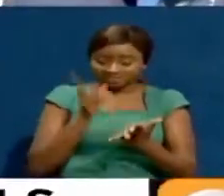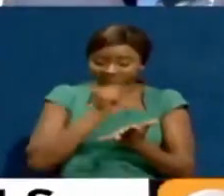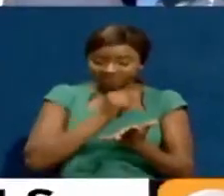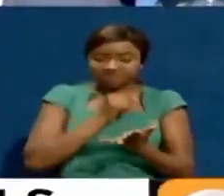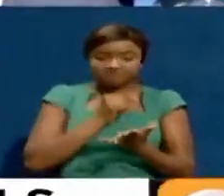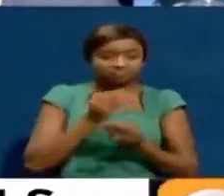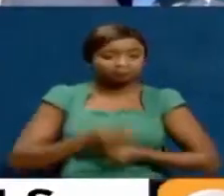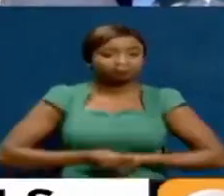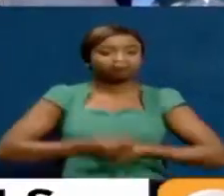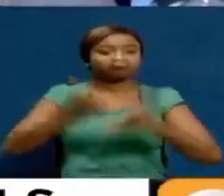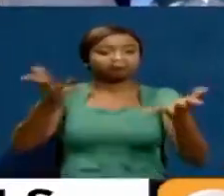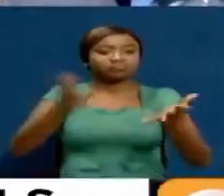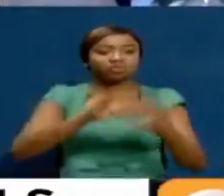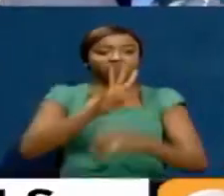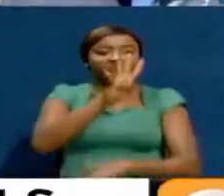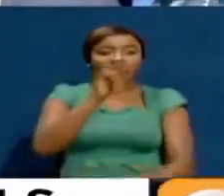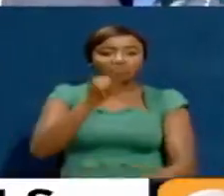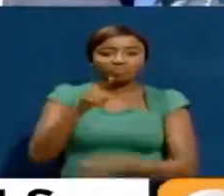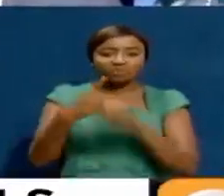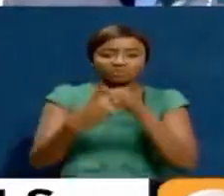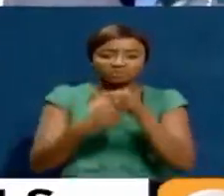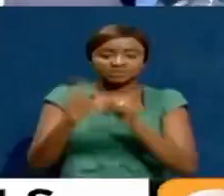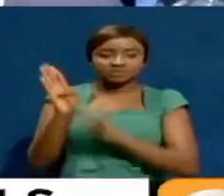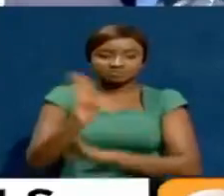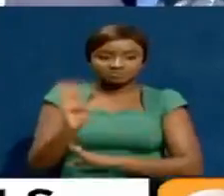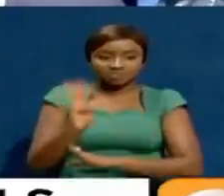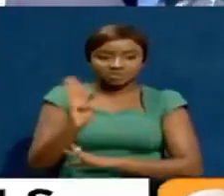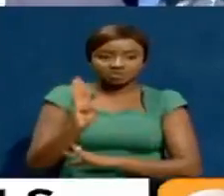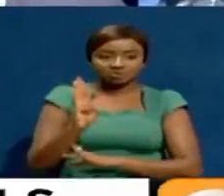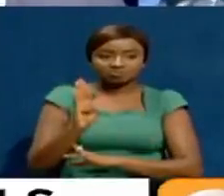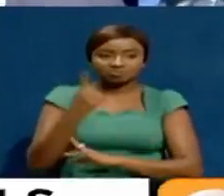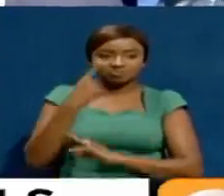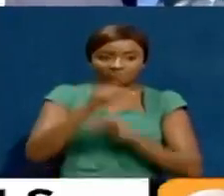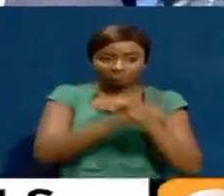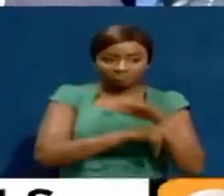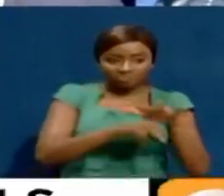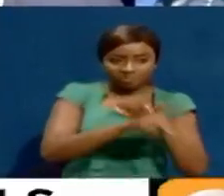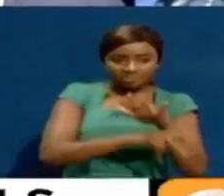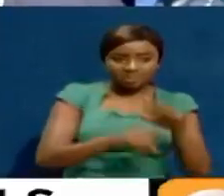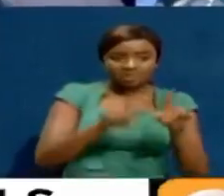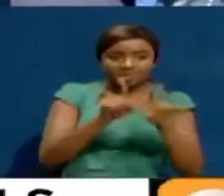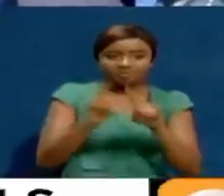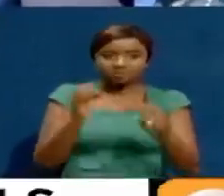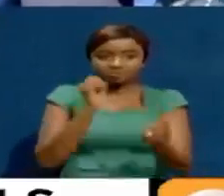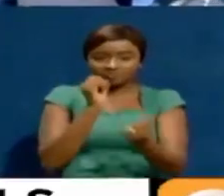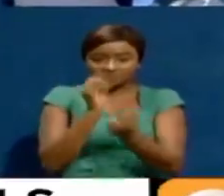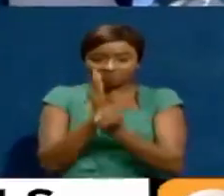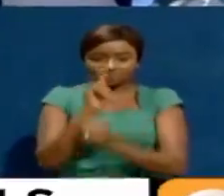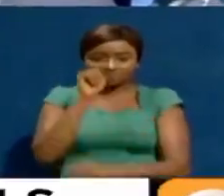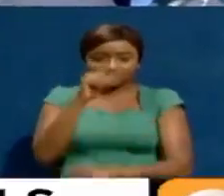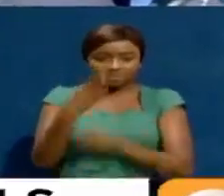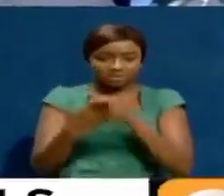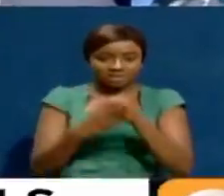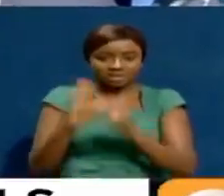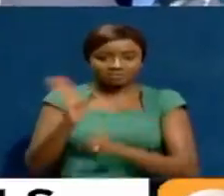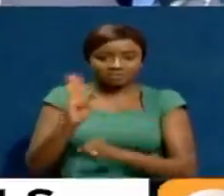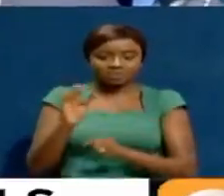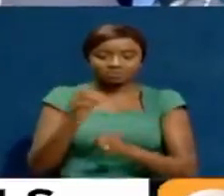schools, 4.6 billion to primary and 14.9 billion to secondary